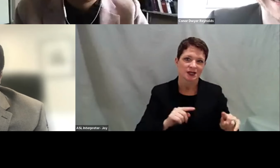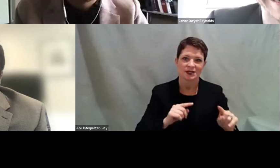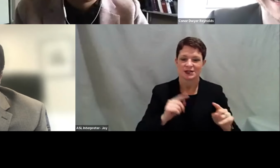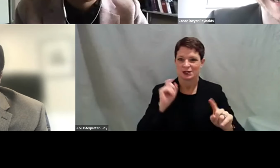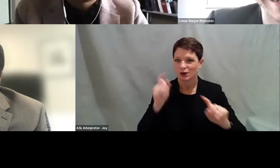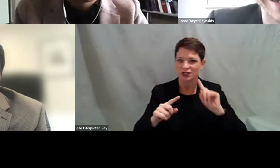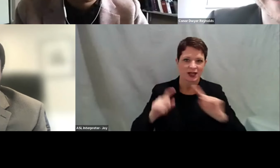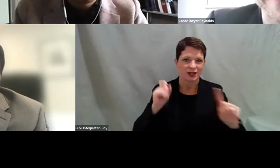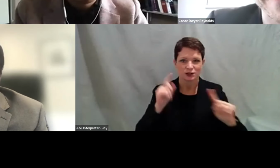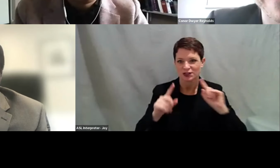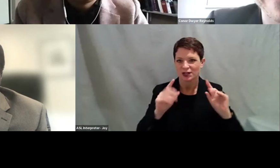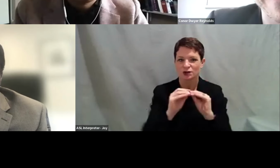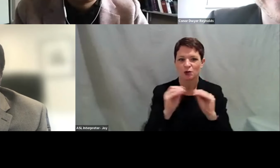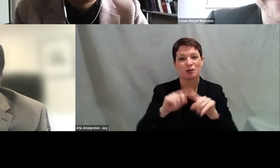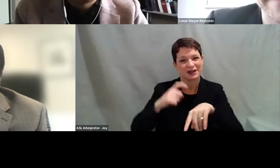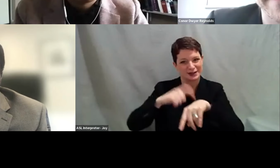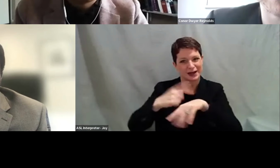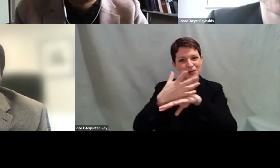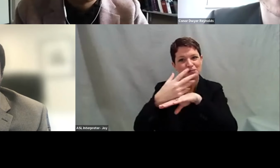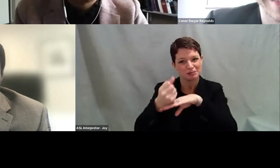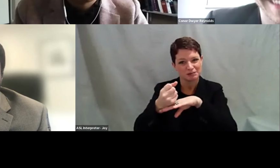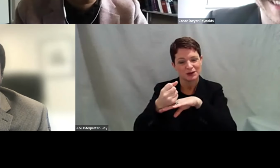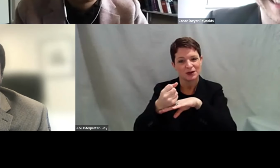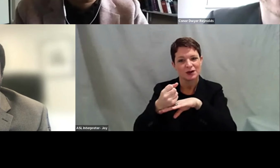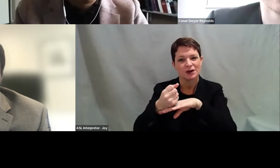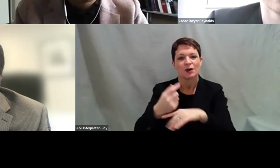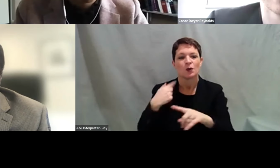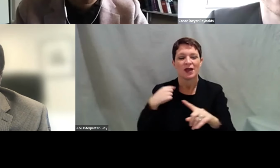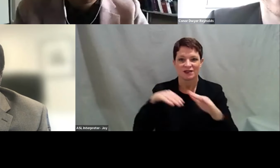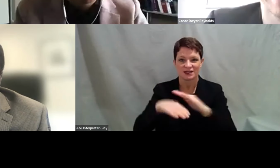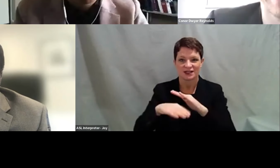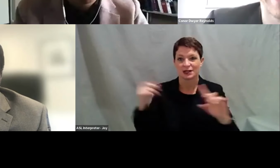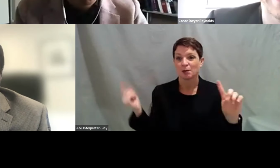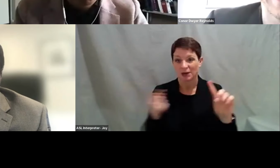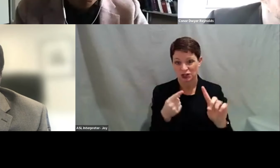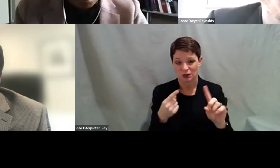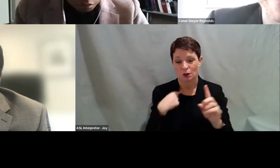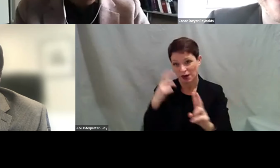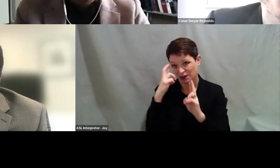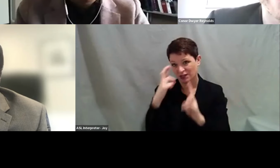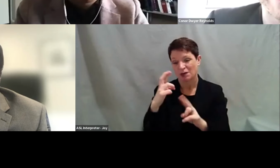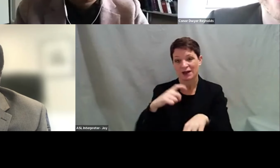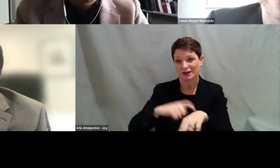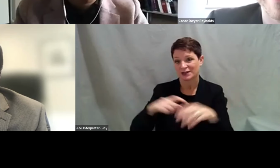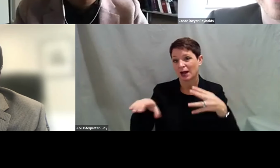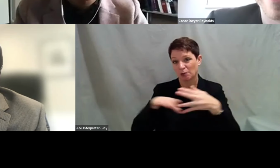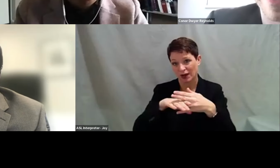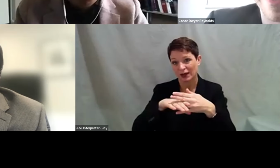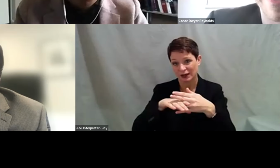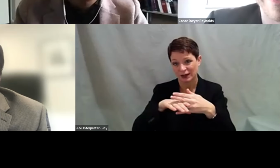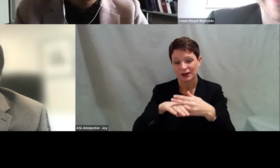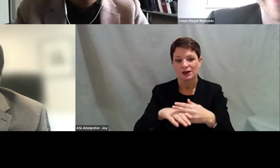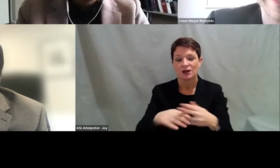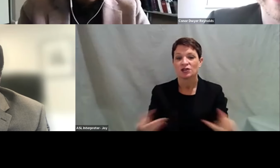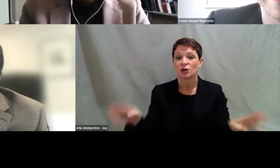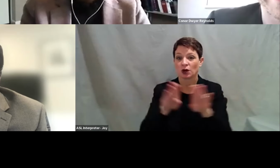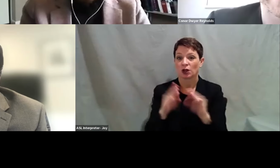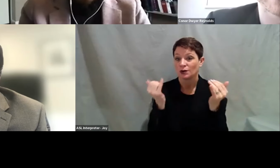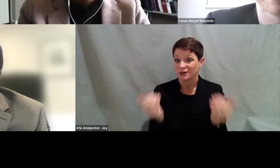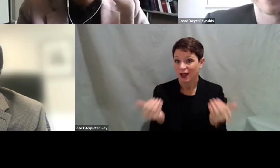given, but we do have an accessibility mission, and we want to respect the break. So we'll close